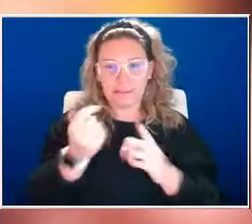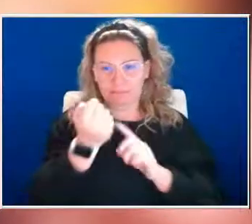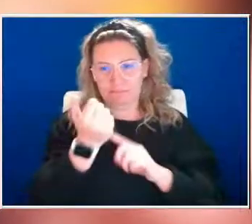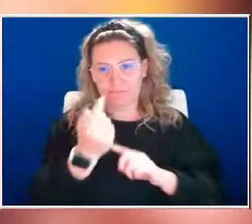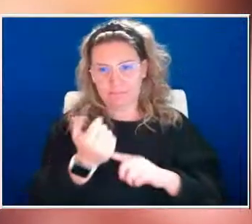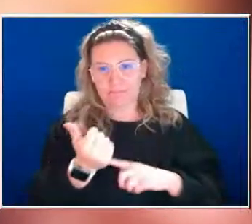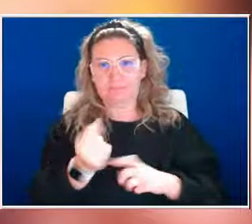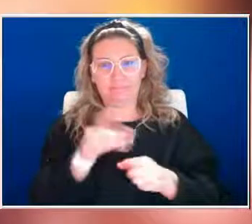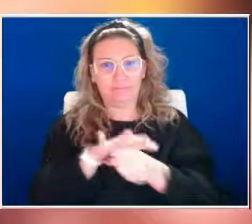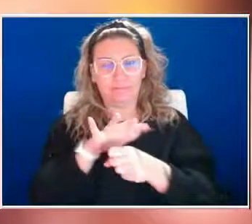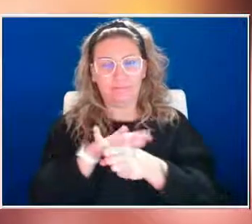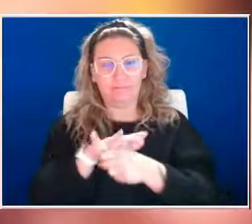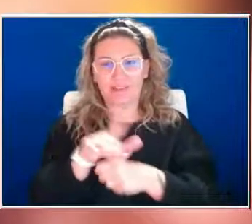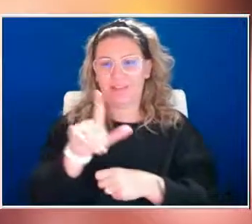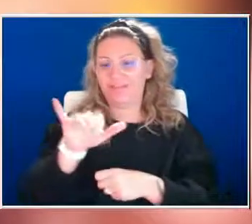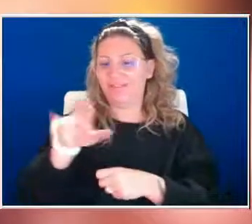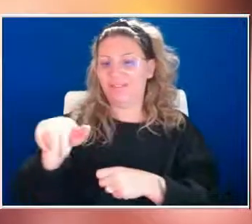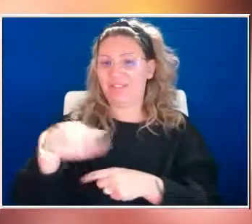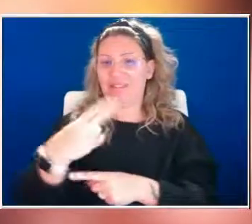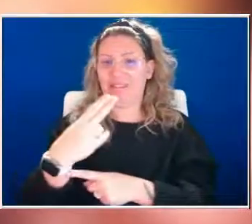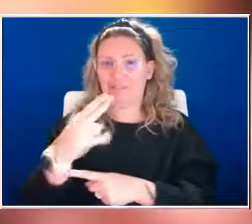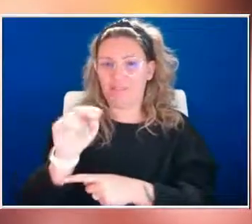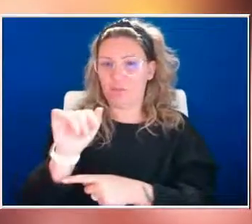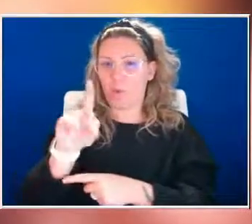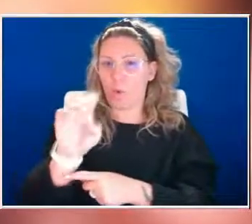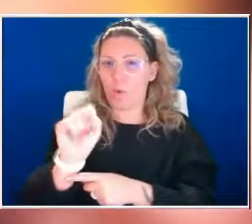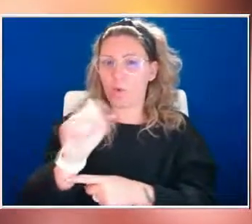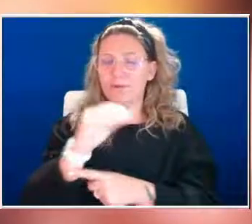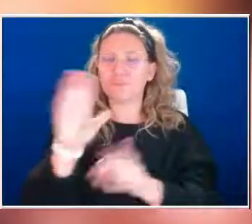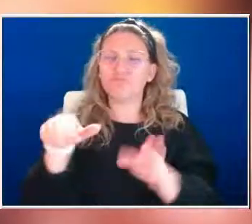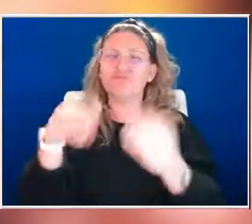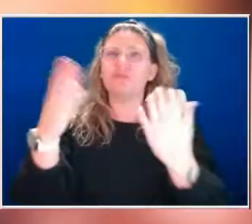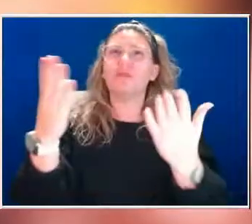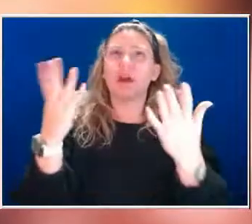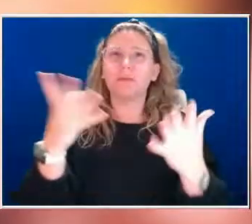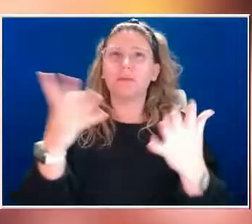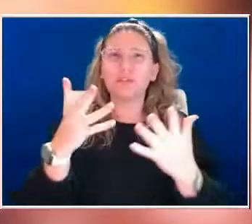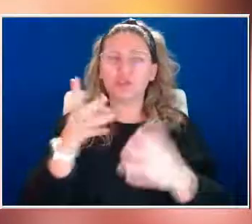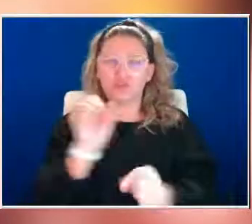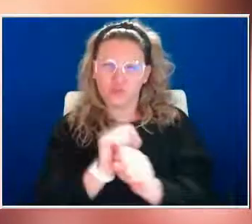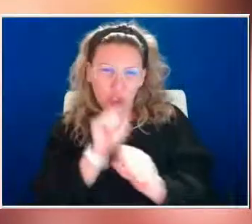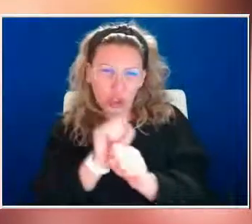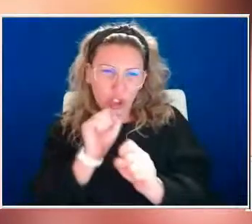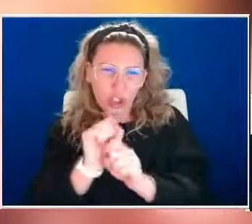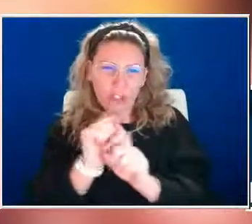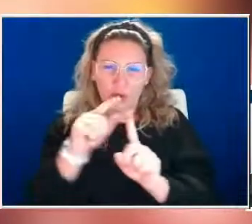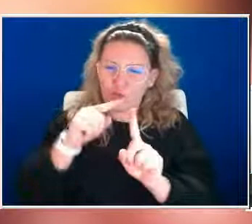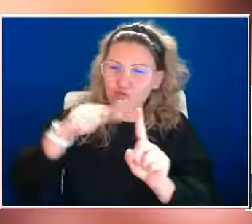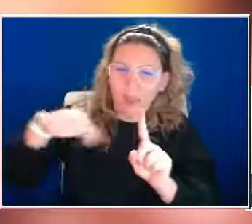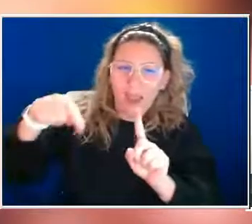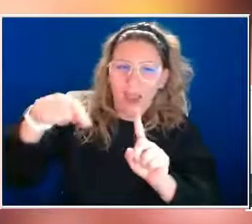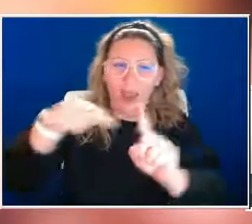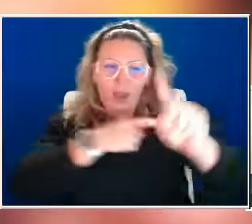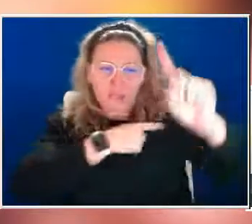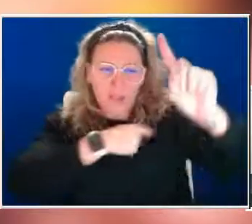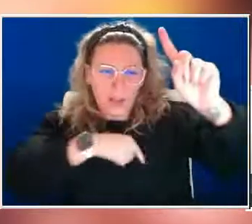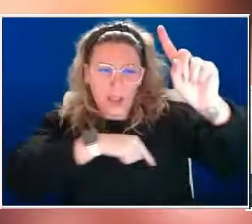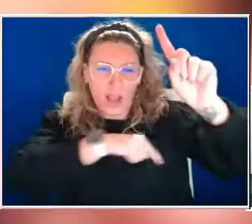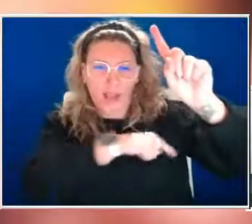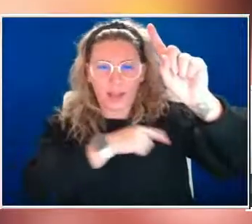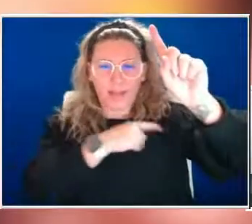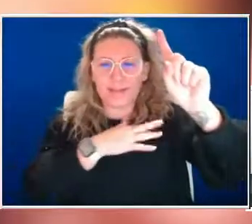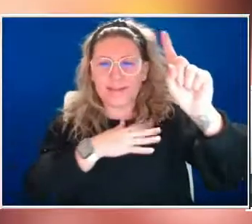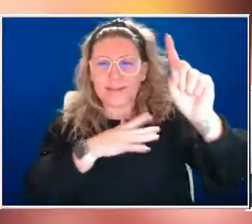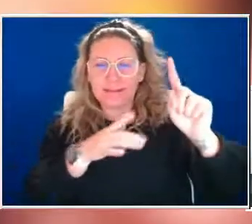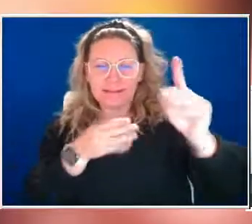nodes. And like you were saying, by providing a bypass, kind of working around the roadblock and getting plugged into a